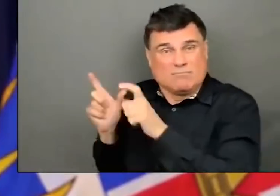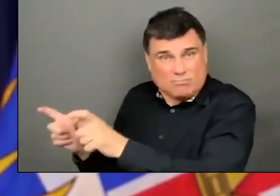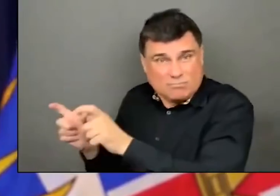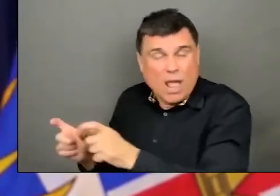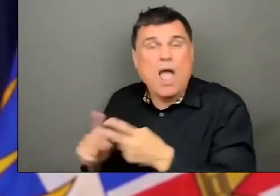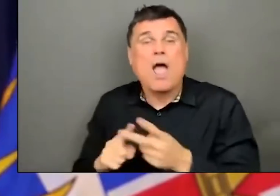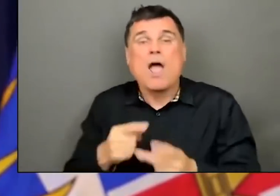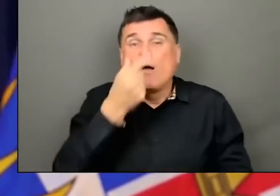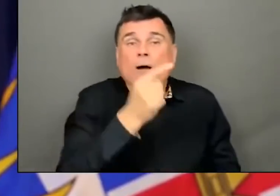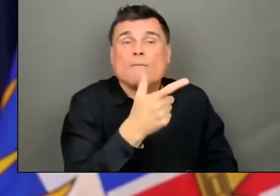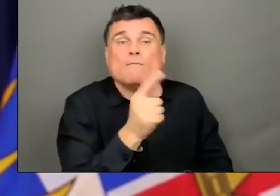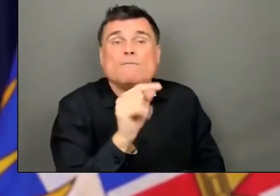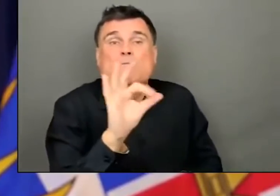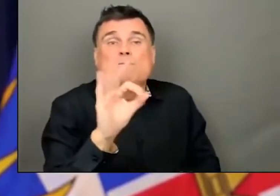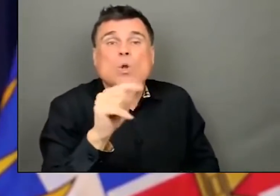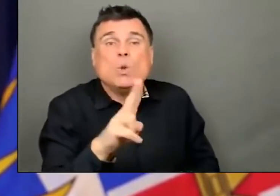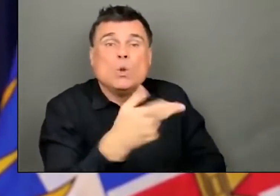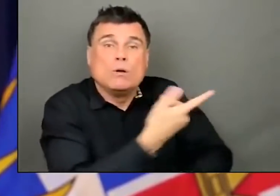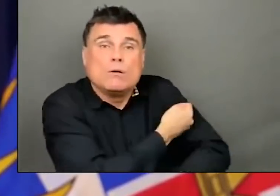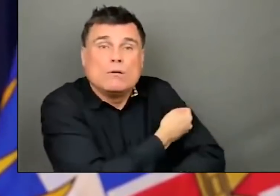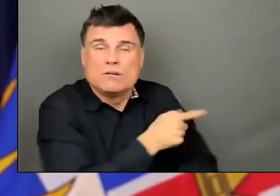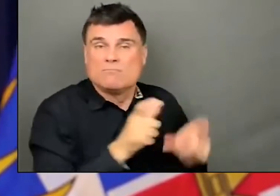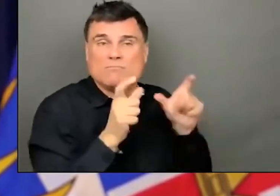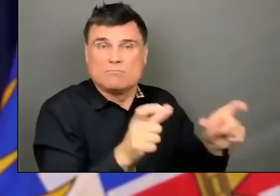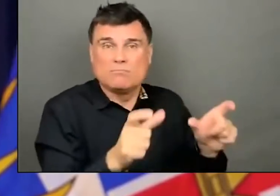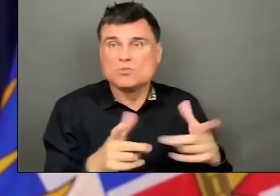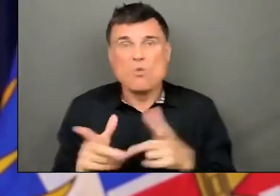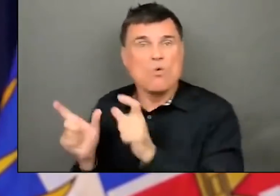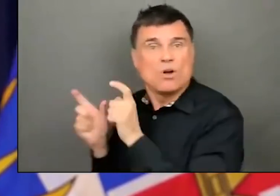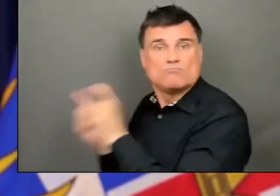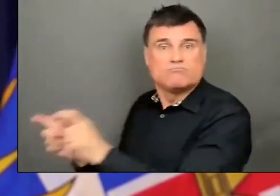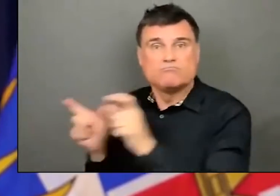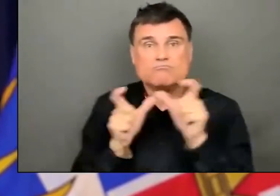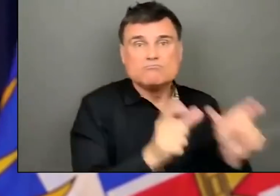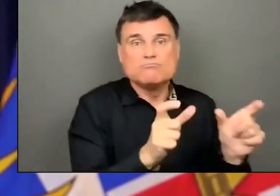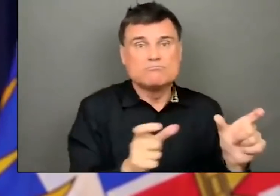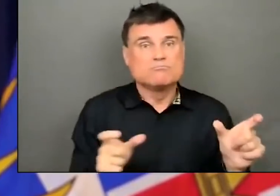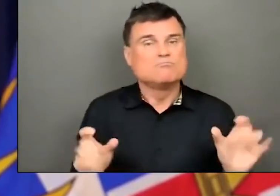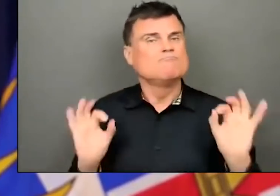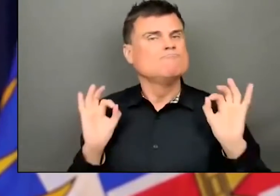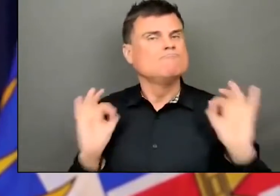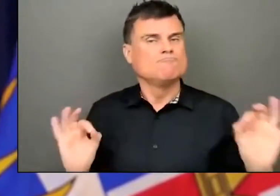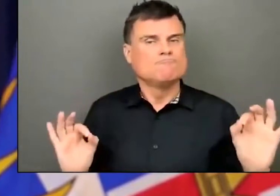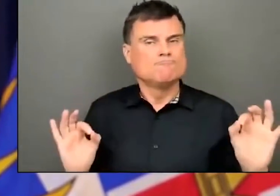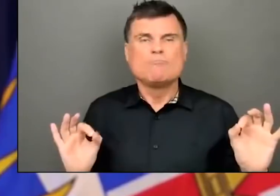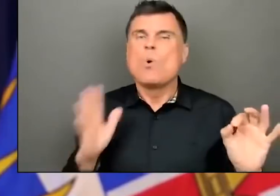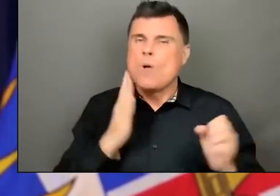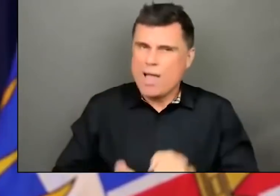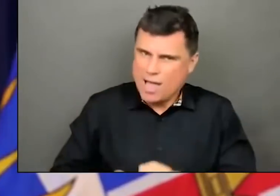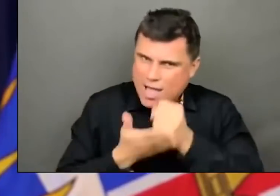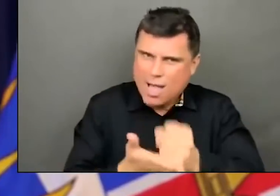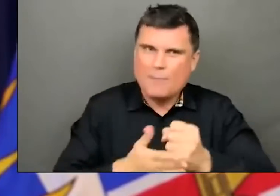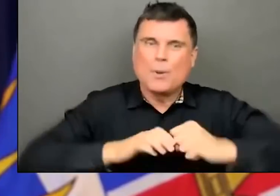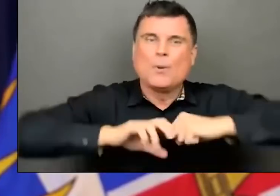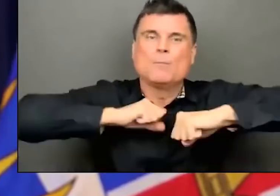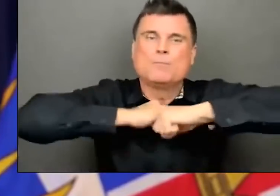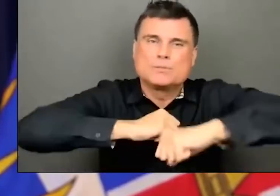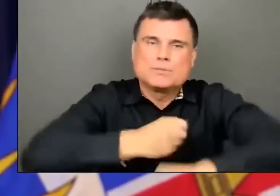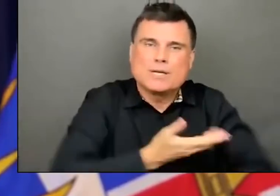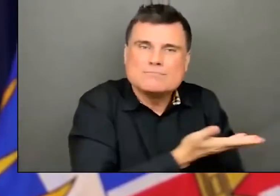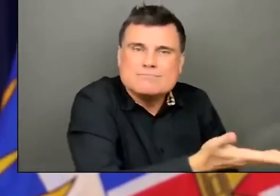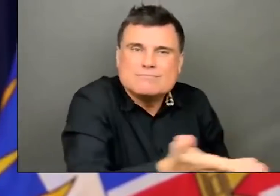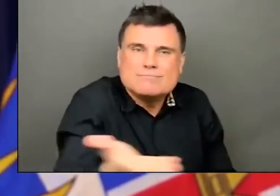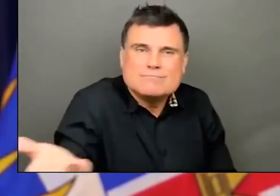hands regularly, that will make all the difference. We have all made sacrifices in this past almost 22